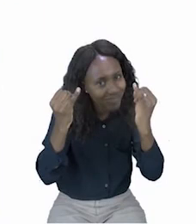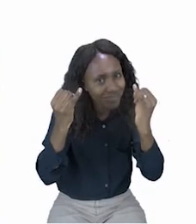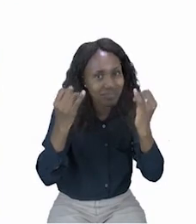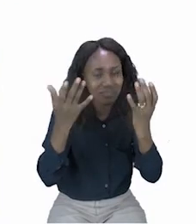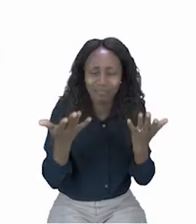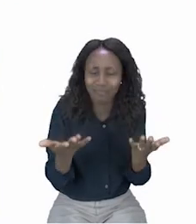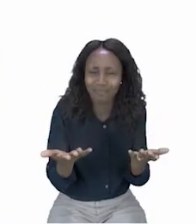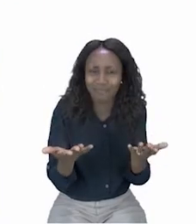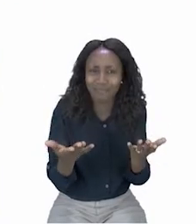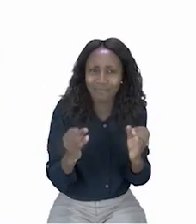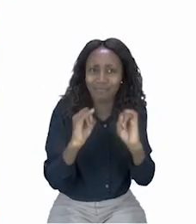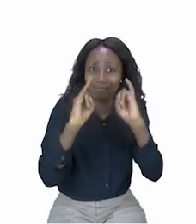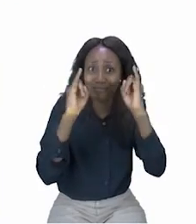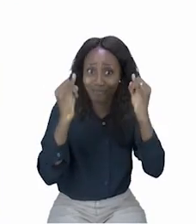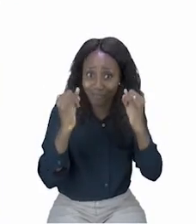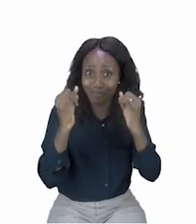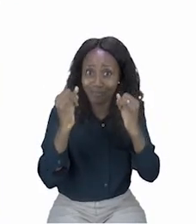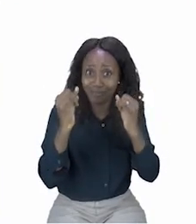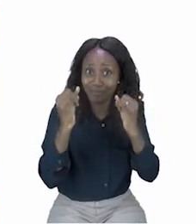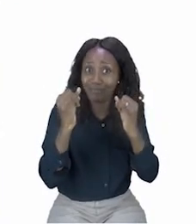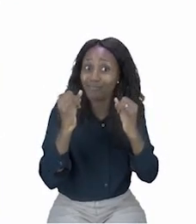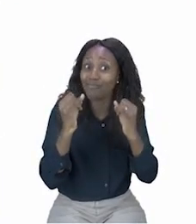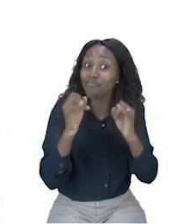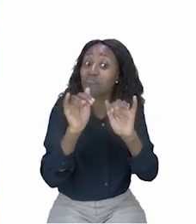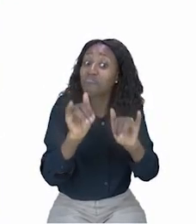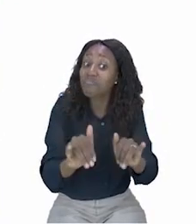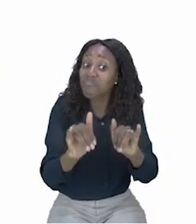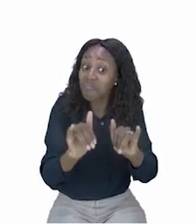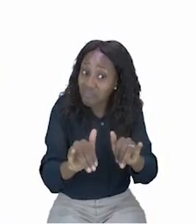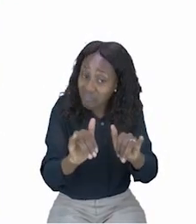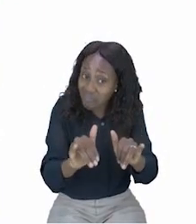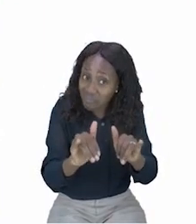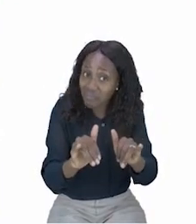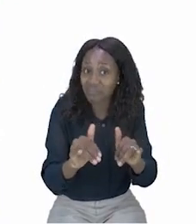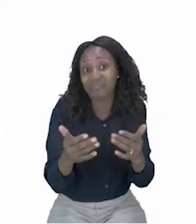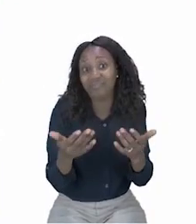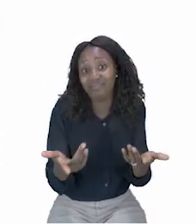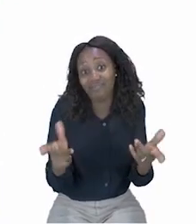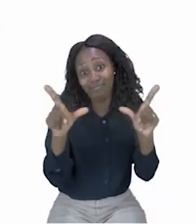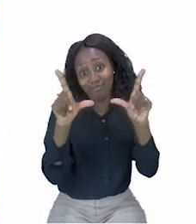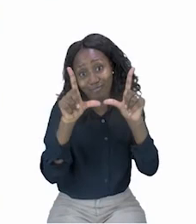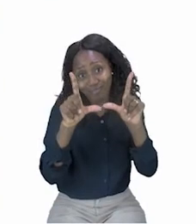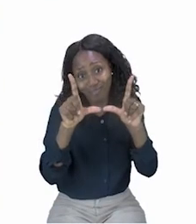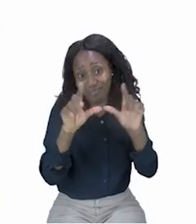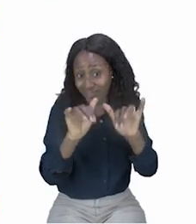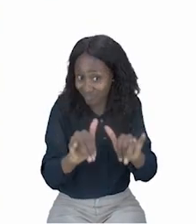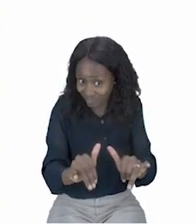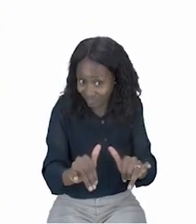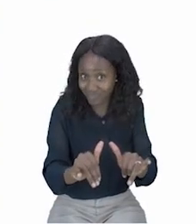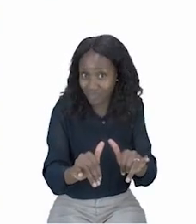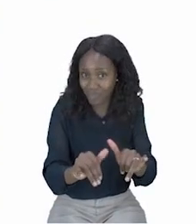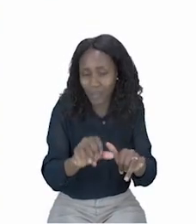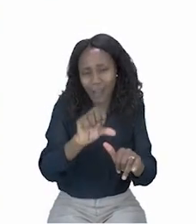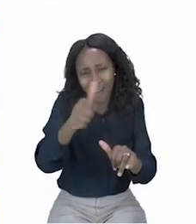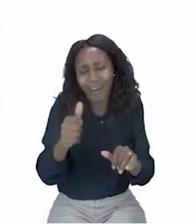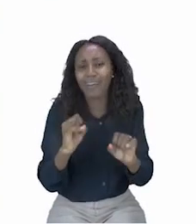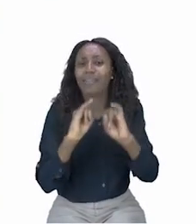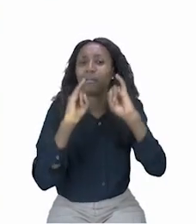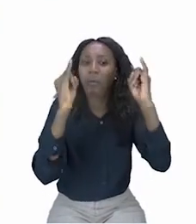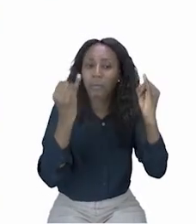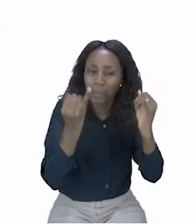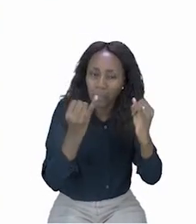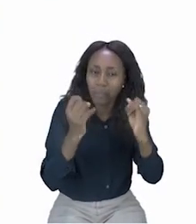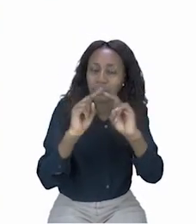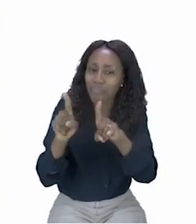city is where you actually live for most of you, the city of Windhoek. And there are other cities across the